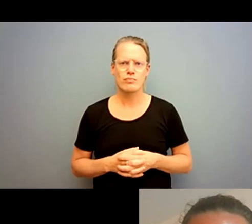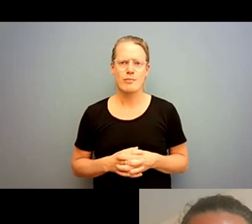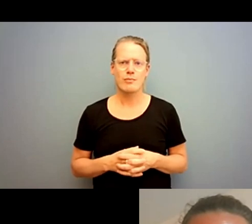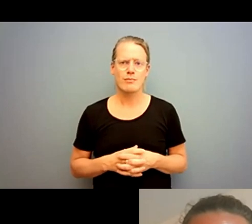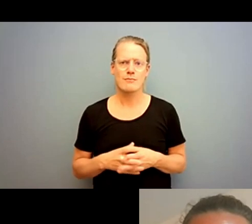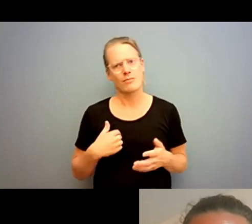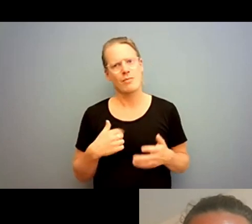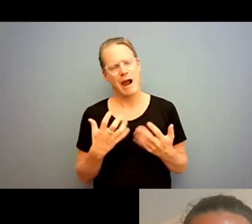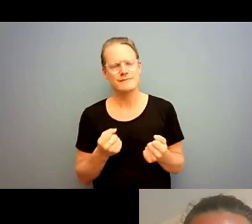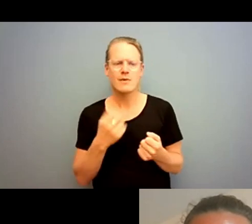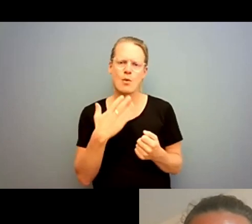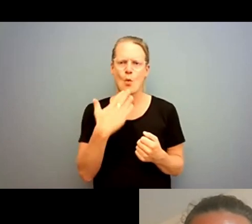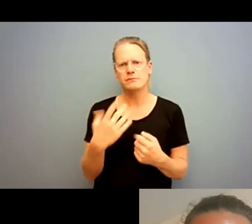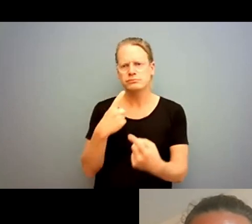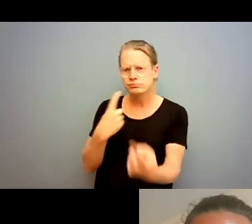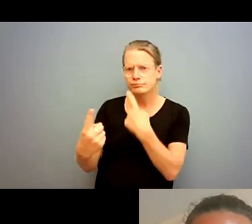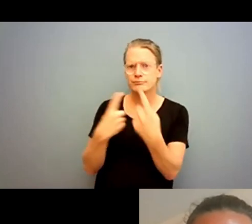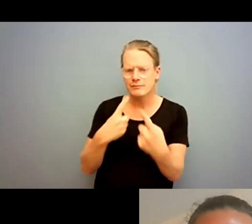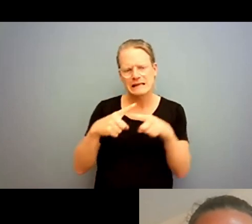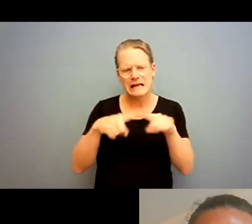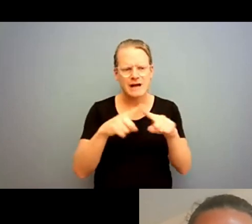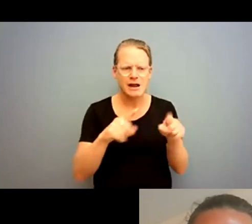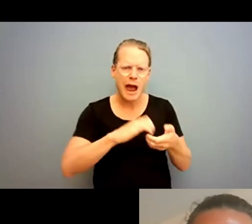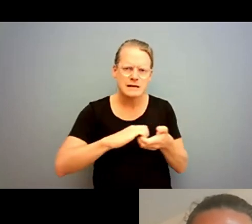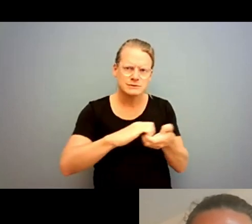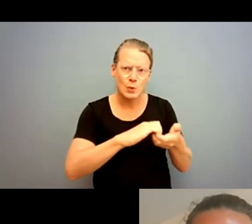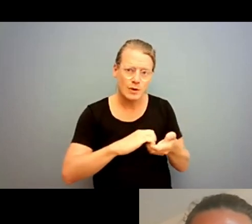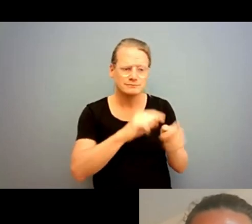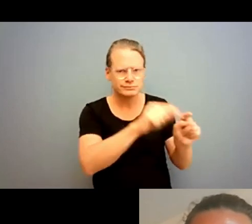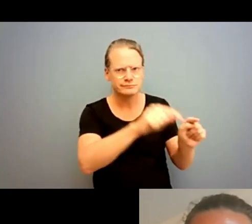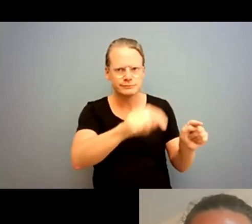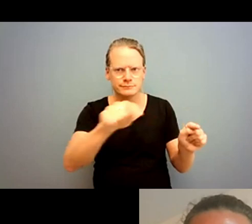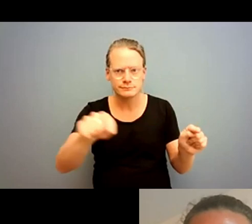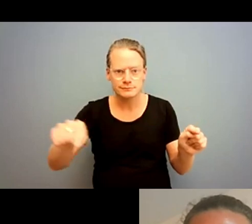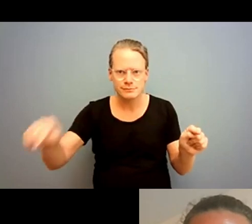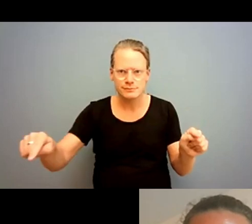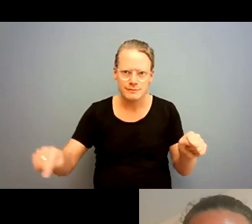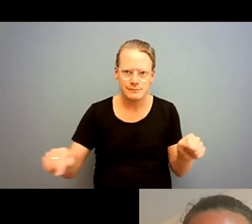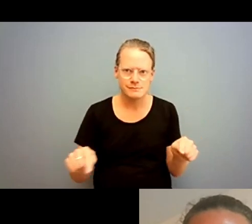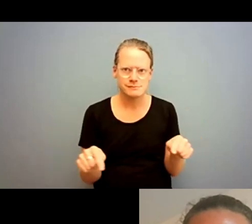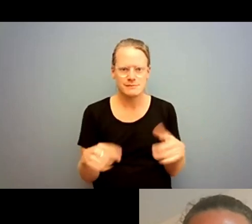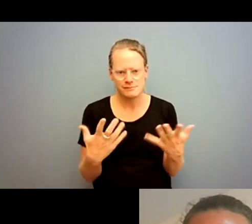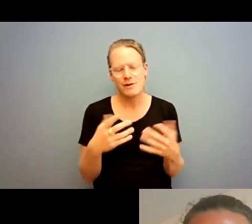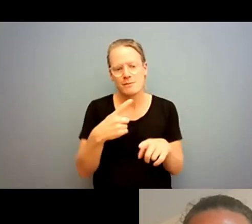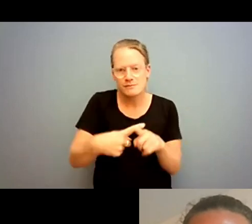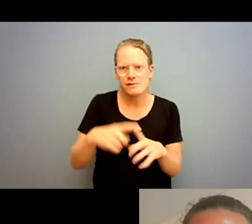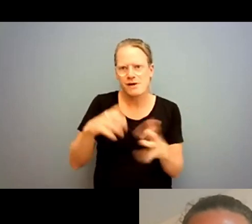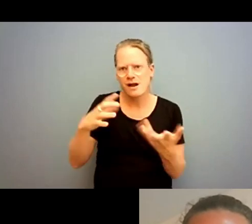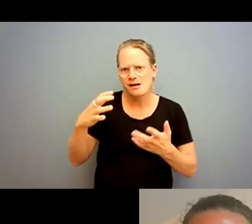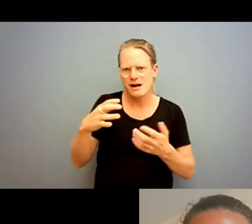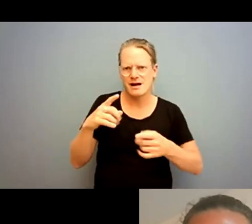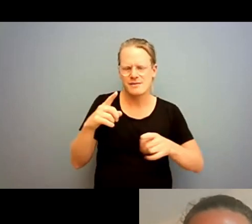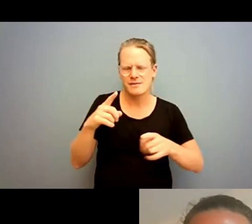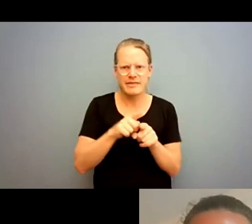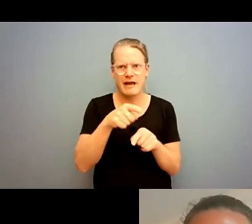on community living and deinstitutionalization. I hope that's not an issue for you, but it is in some